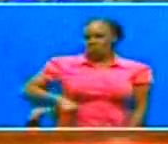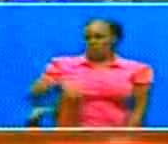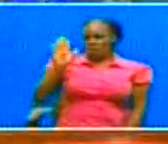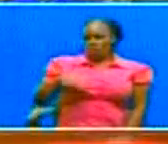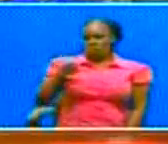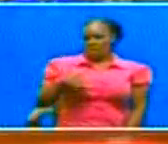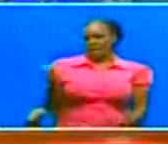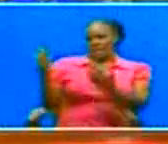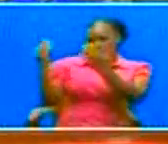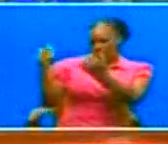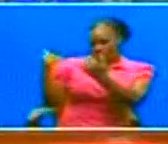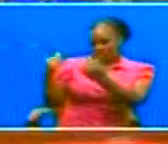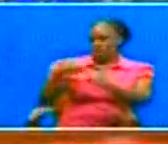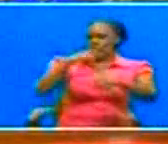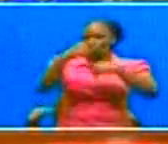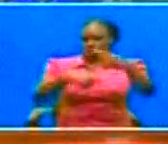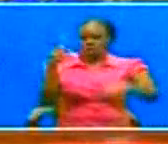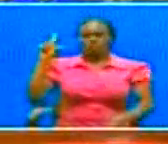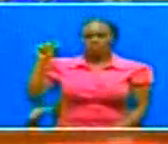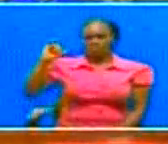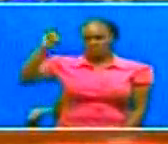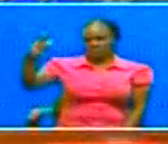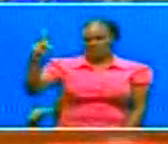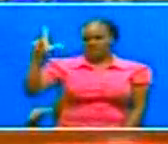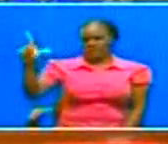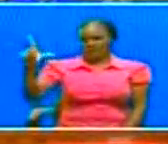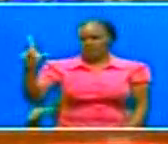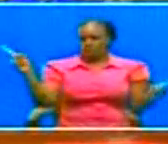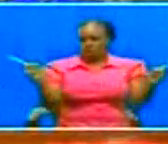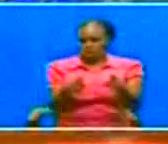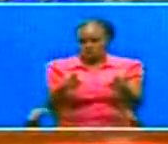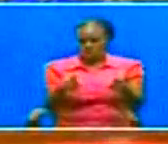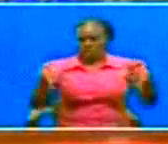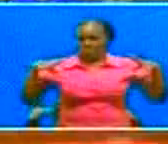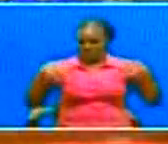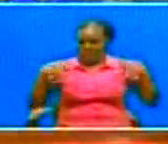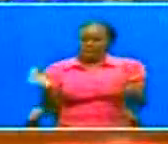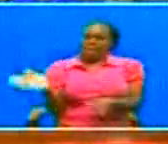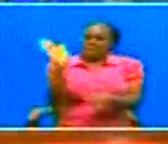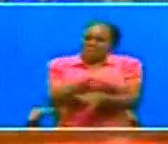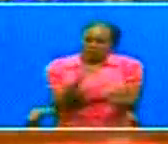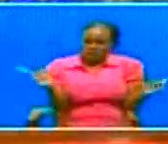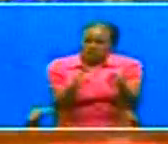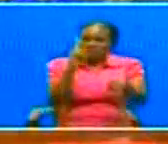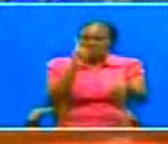making. Keep tweeting. JKL takes a break. We'll be right back in a